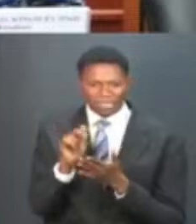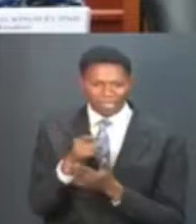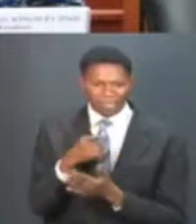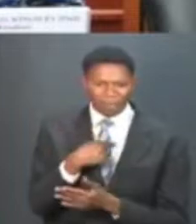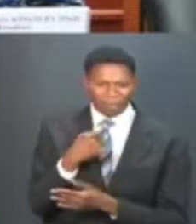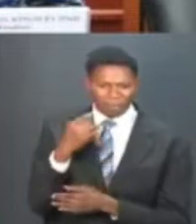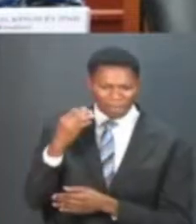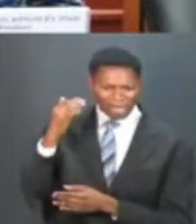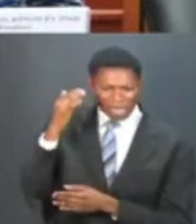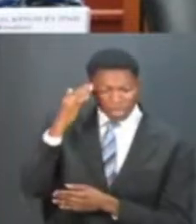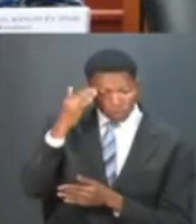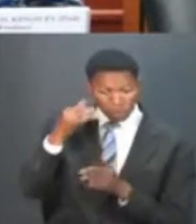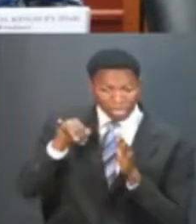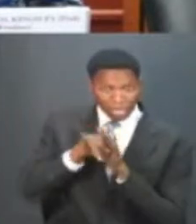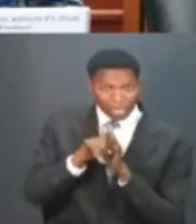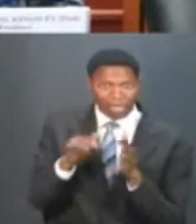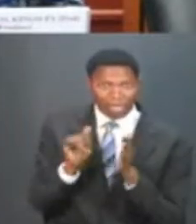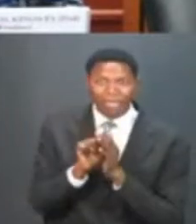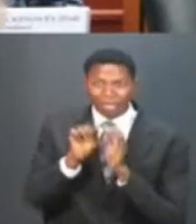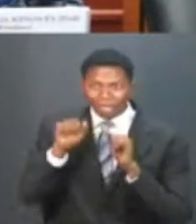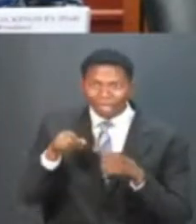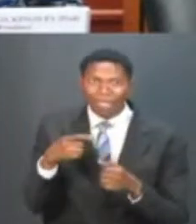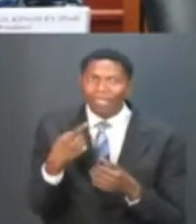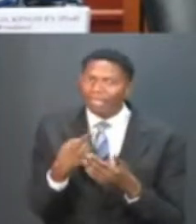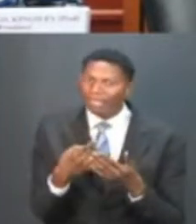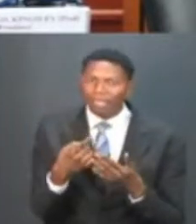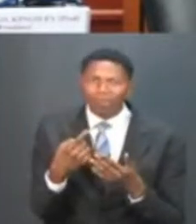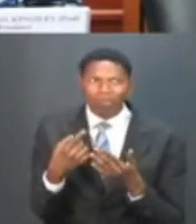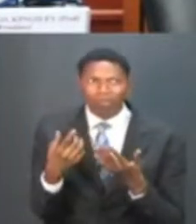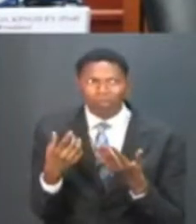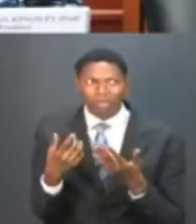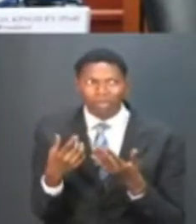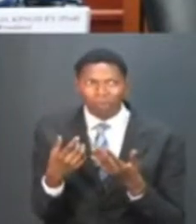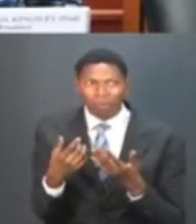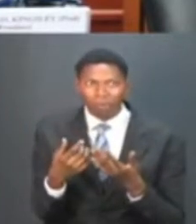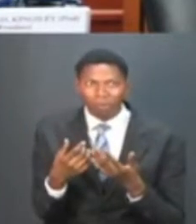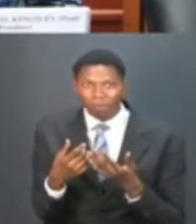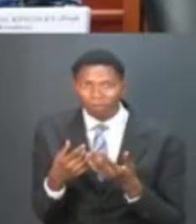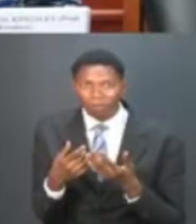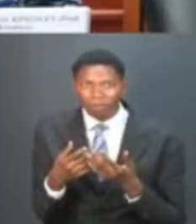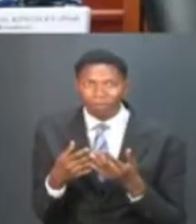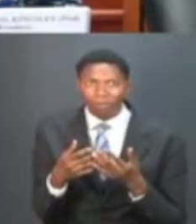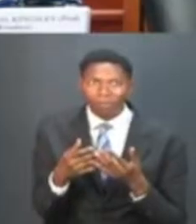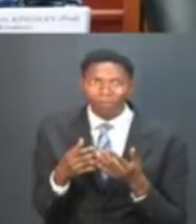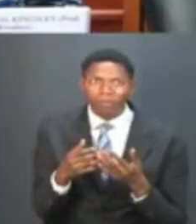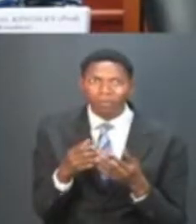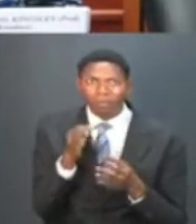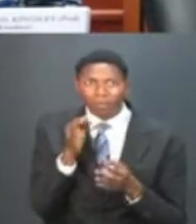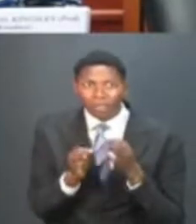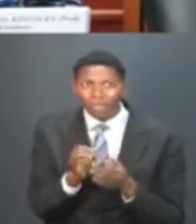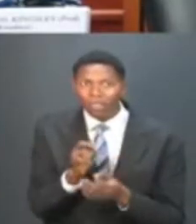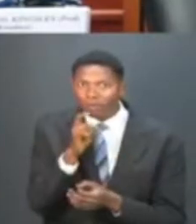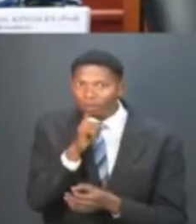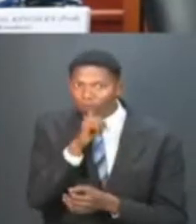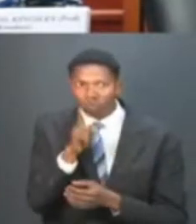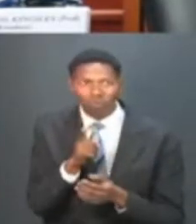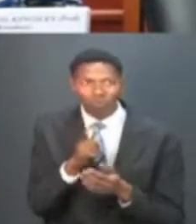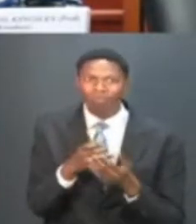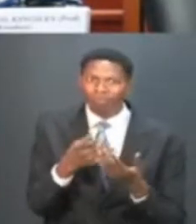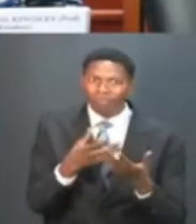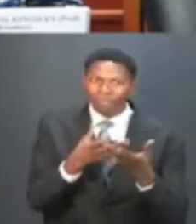benefit us, apart from the triplication, duplication of the trust. If indeed the trust stands out for